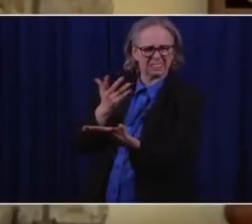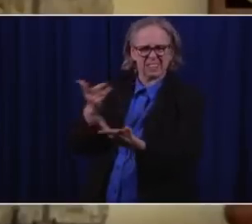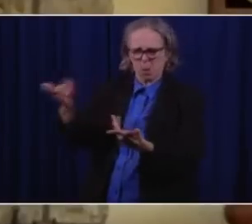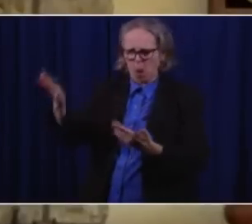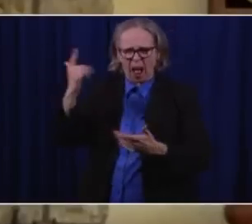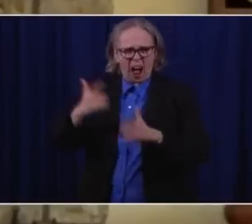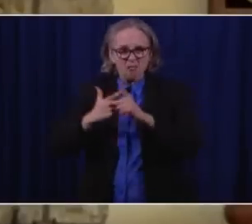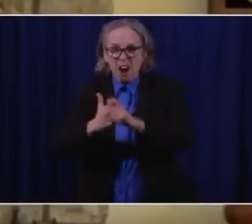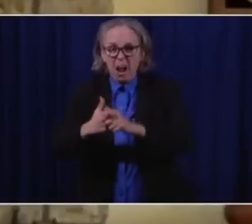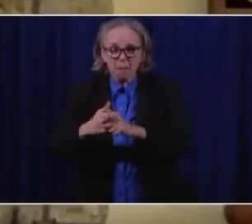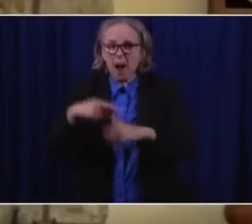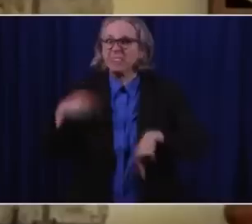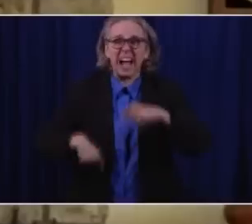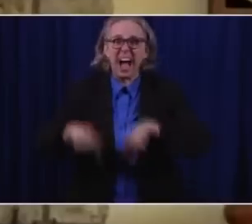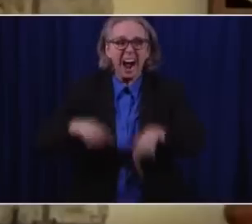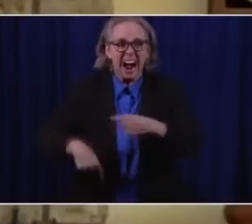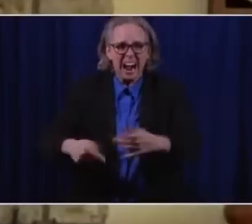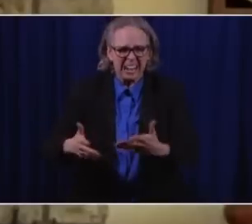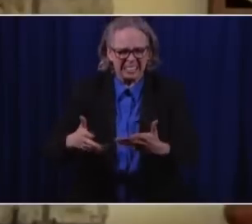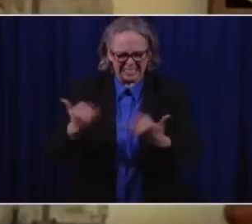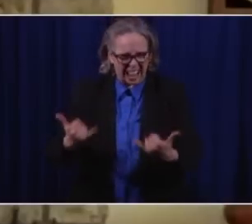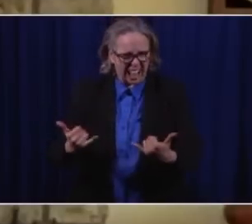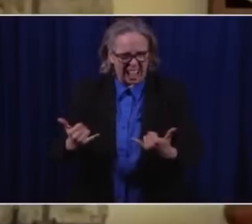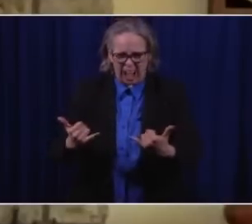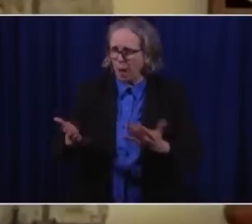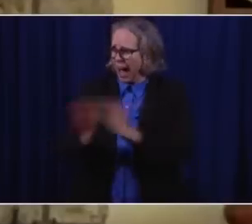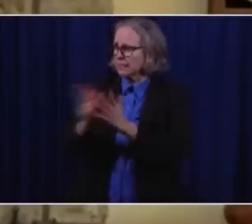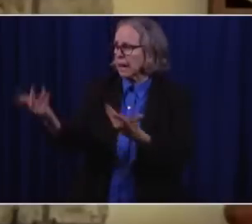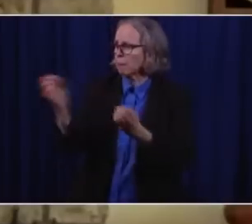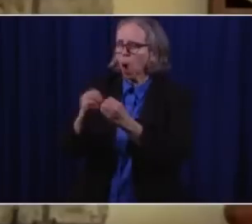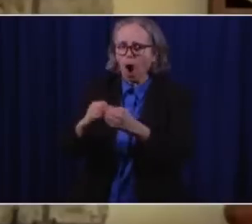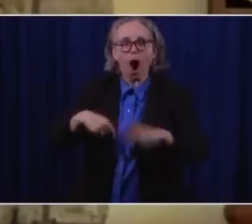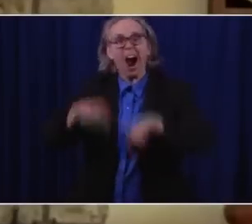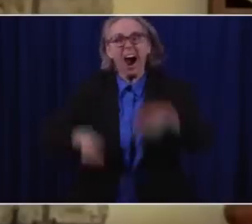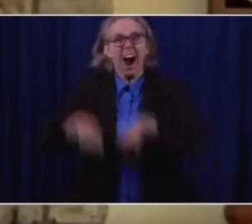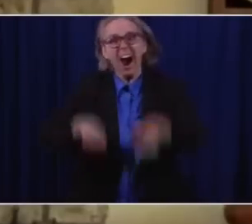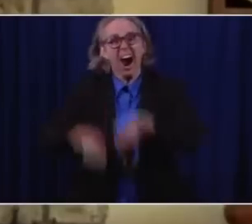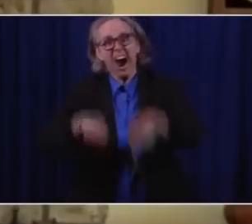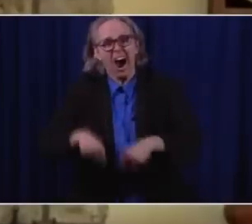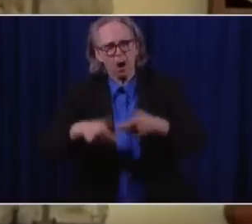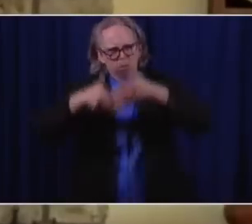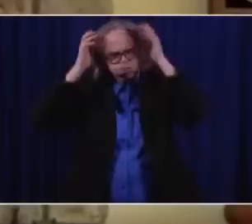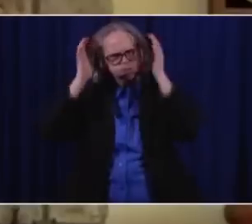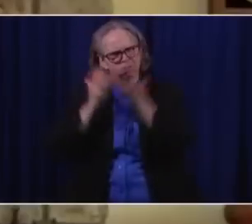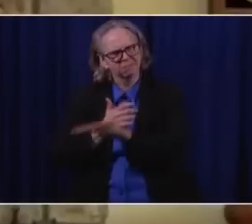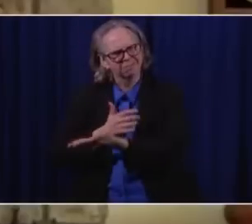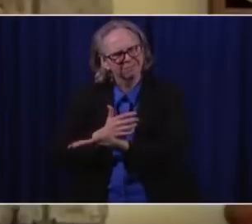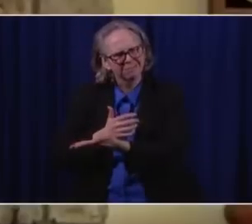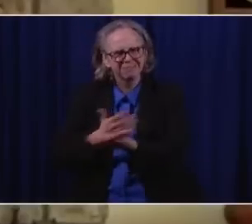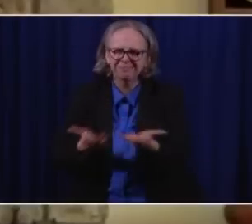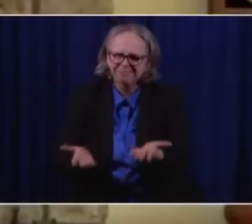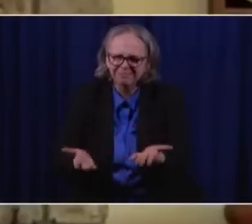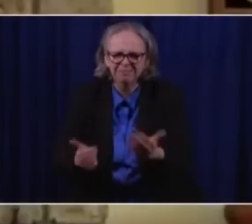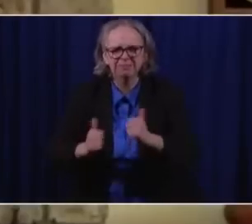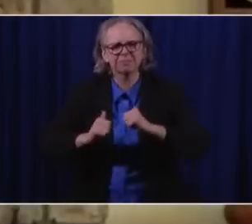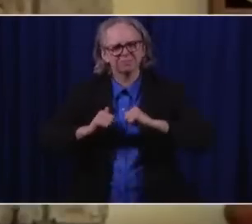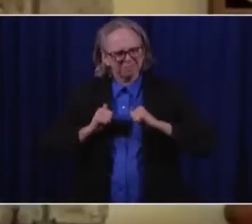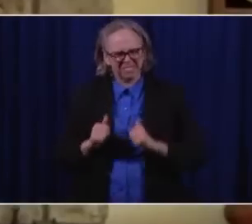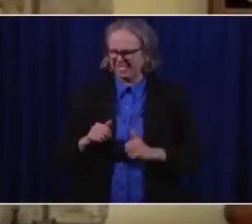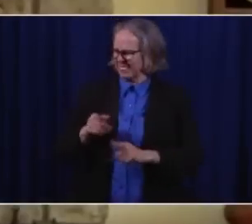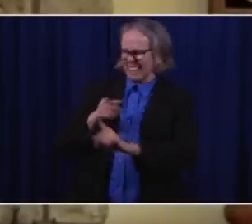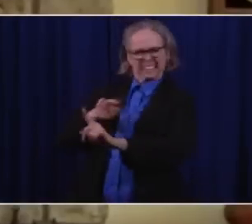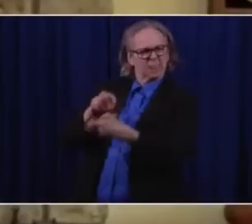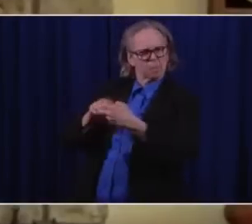marathon or an Alaskan dog sled race, whatever. So that, look, it's under